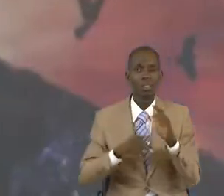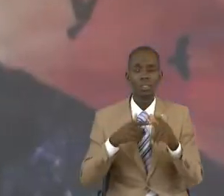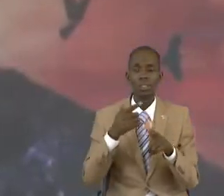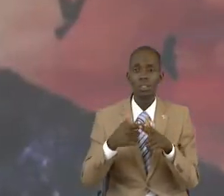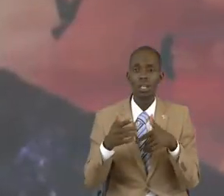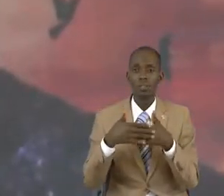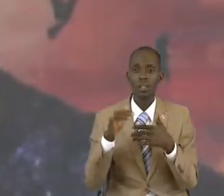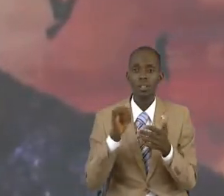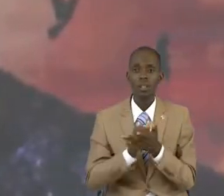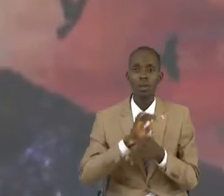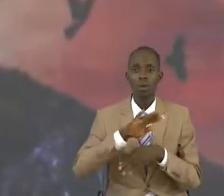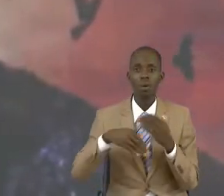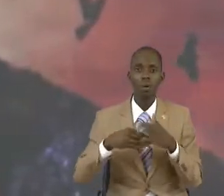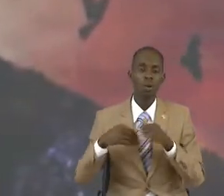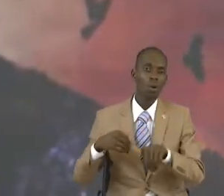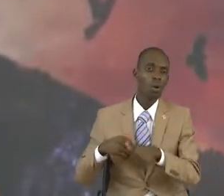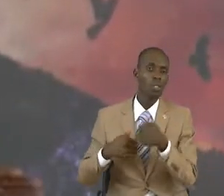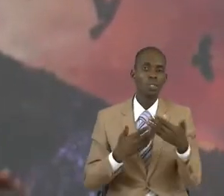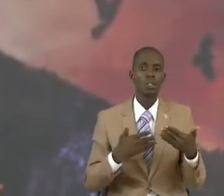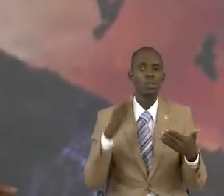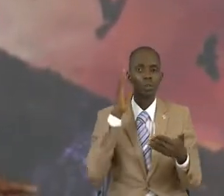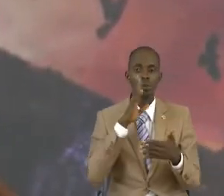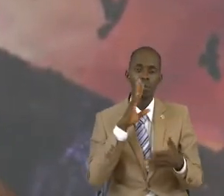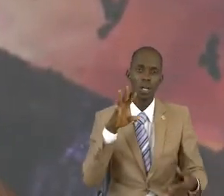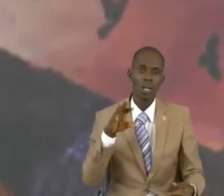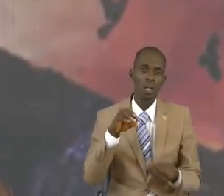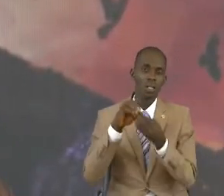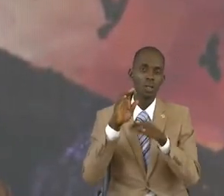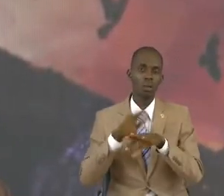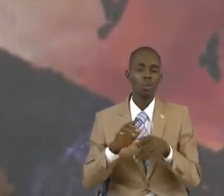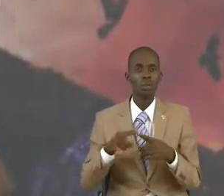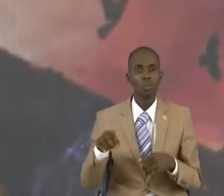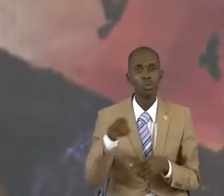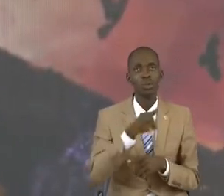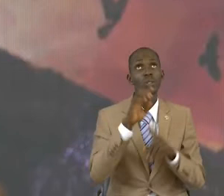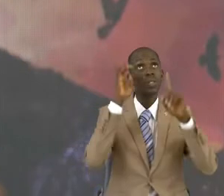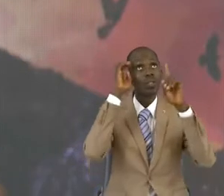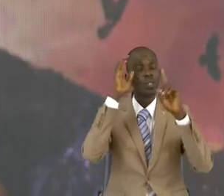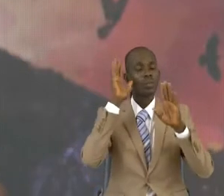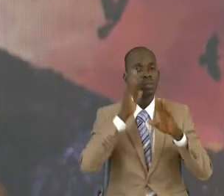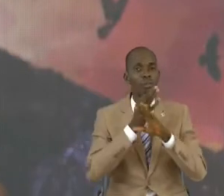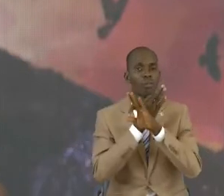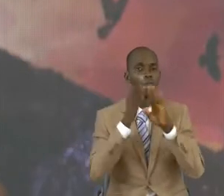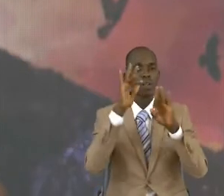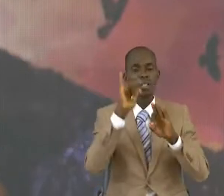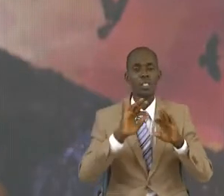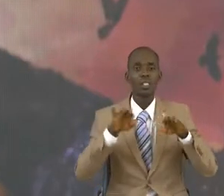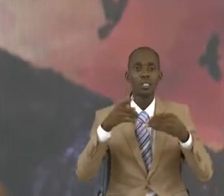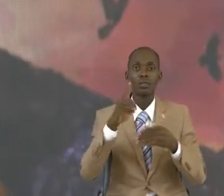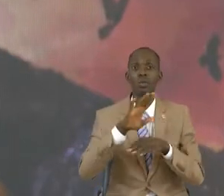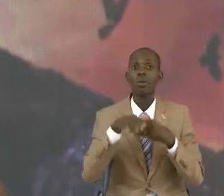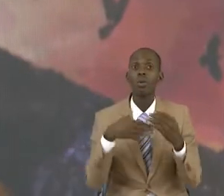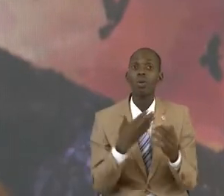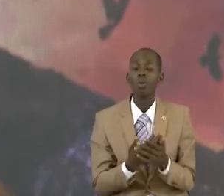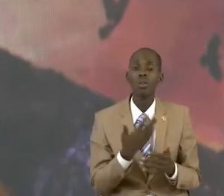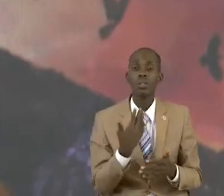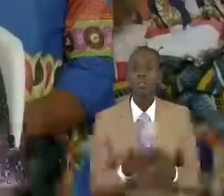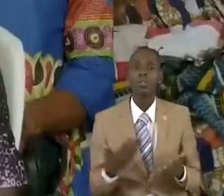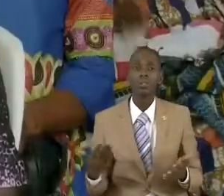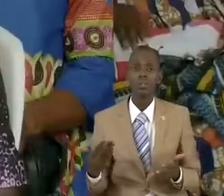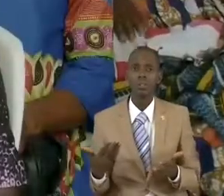be added unto you. He will freely give you all things. Are you still